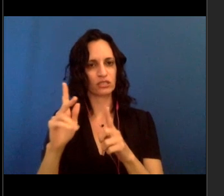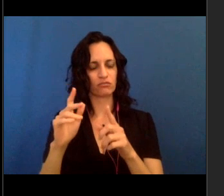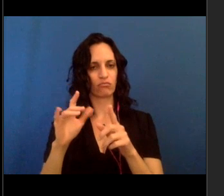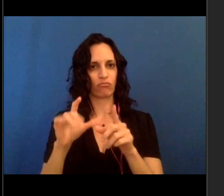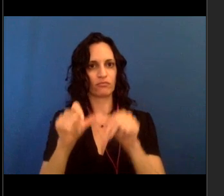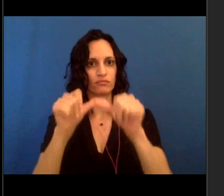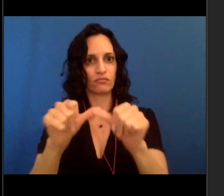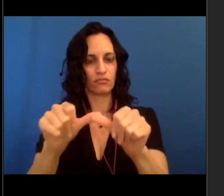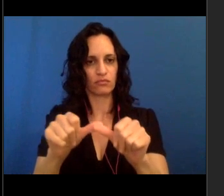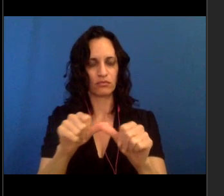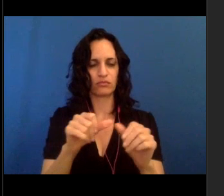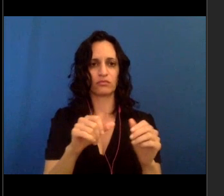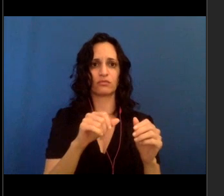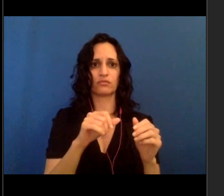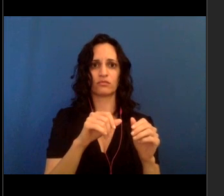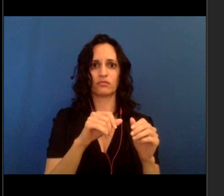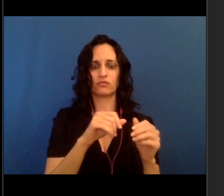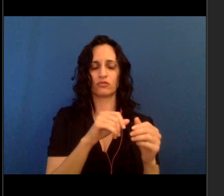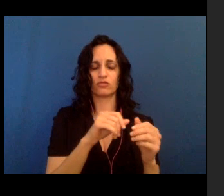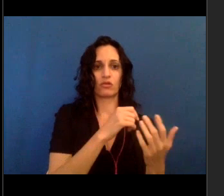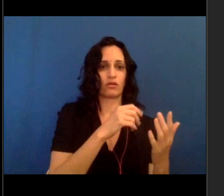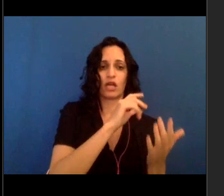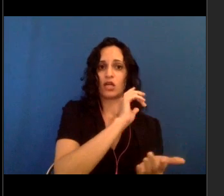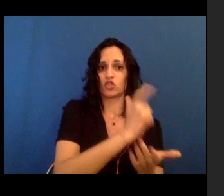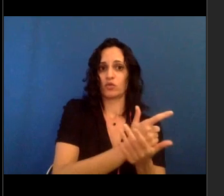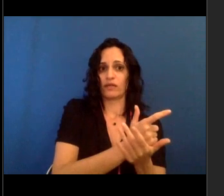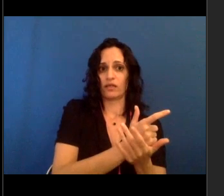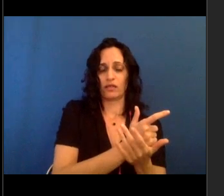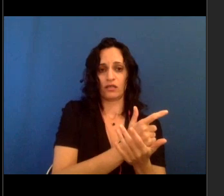graduate and beyond to whatever we do next.